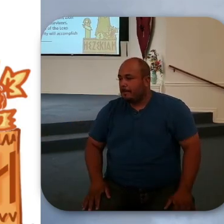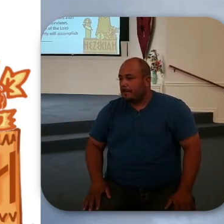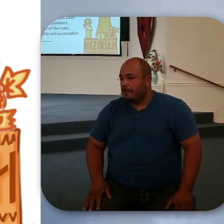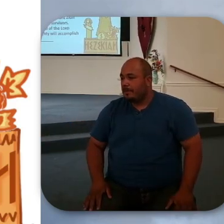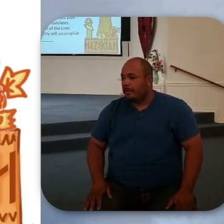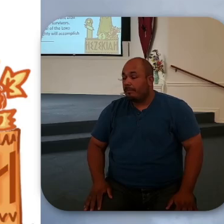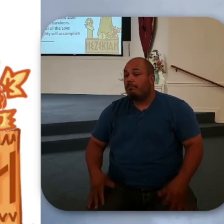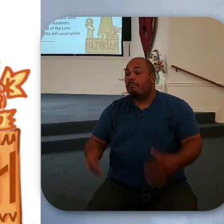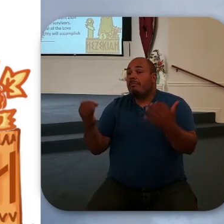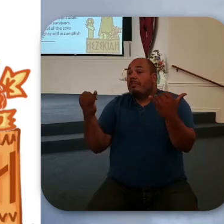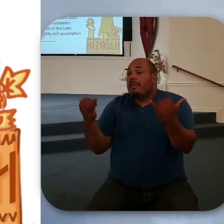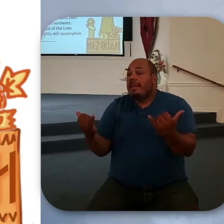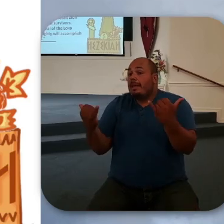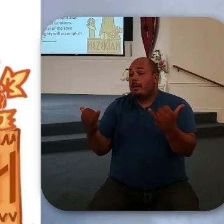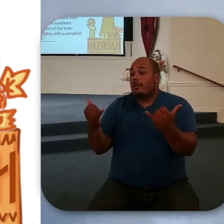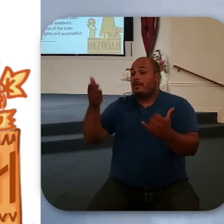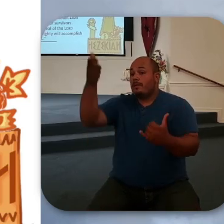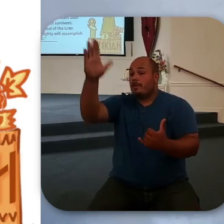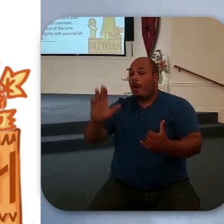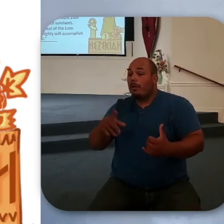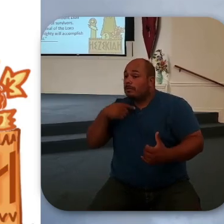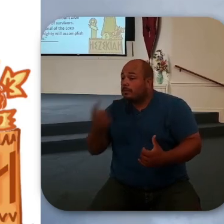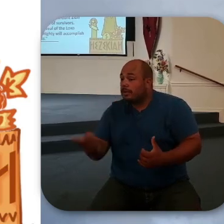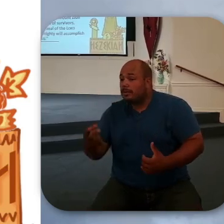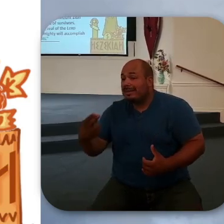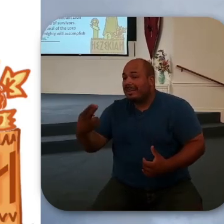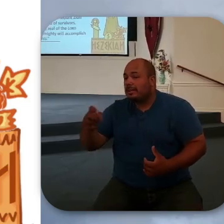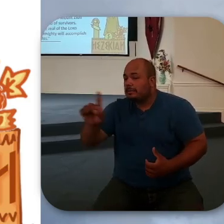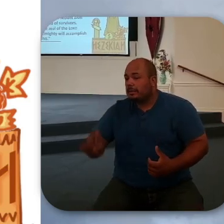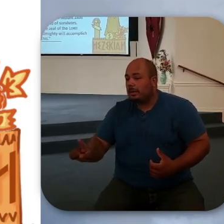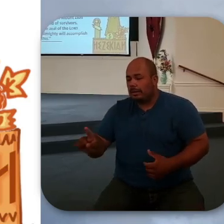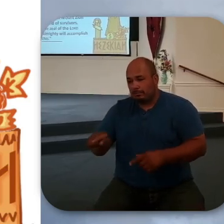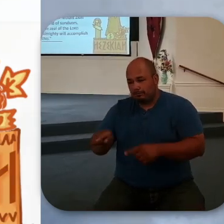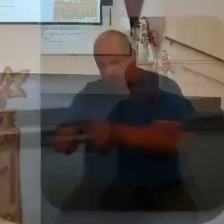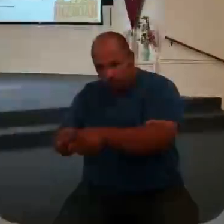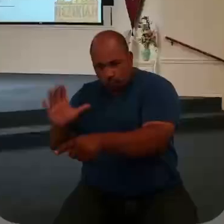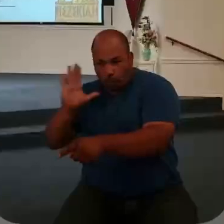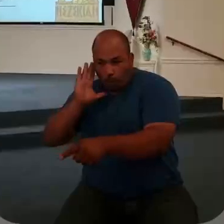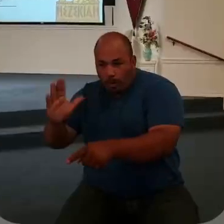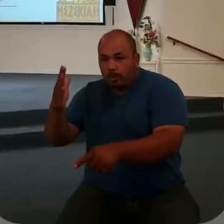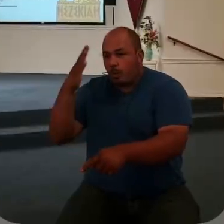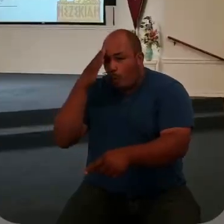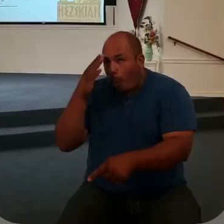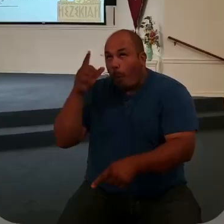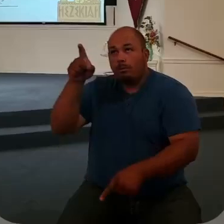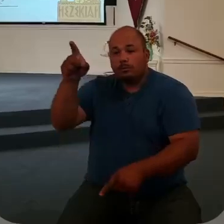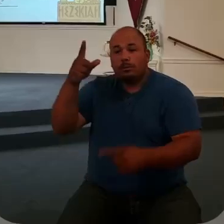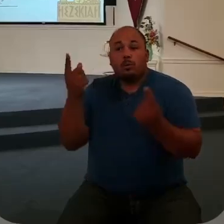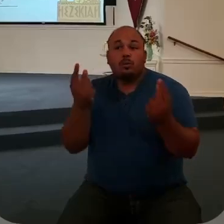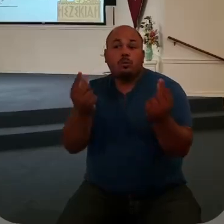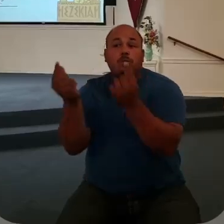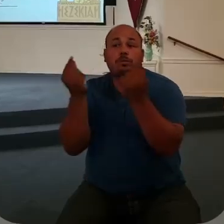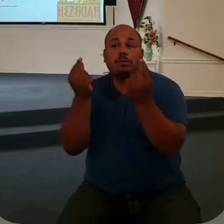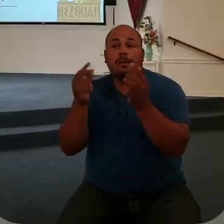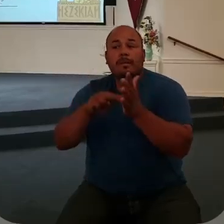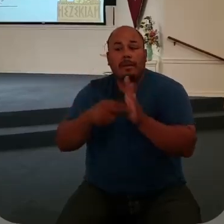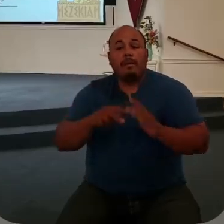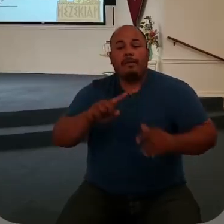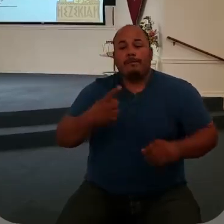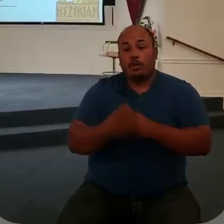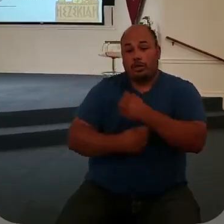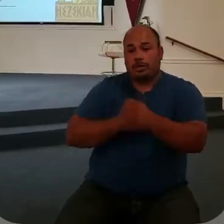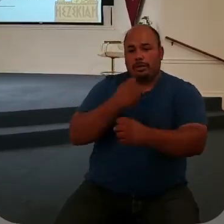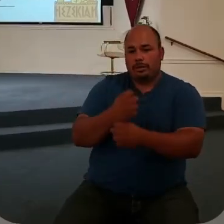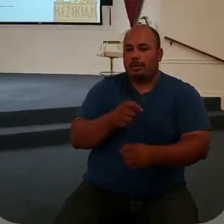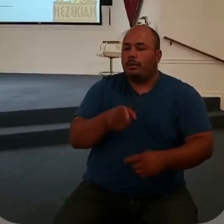Hezekiah that he will know God did this when in the current year there won't be any sowing or reaping. They'll just have to eat what